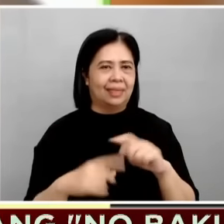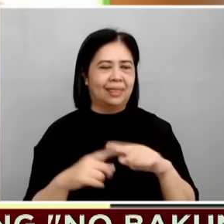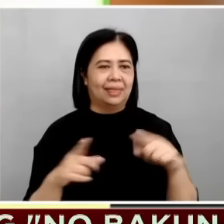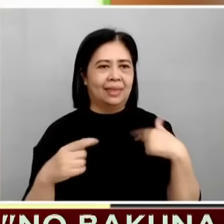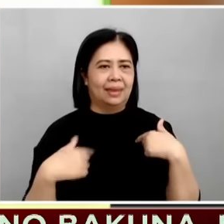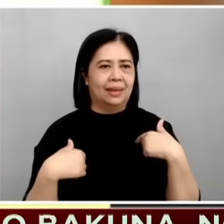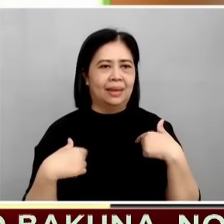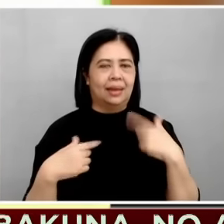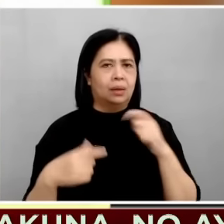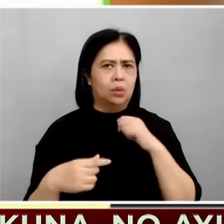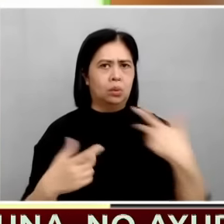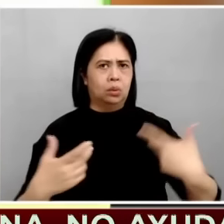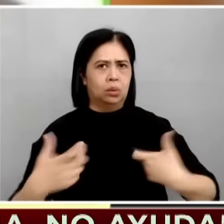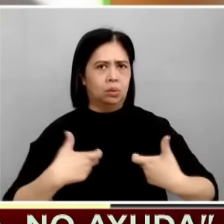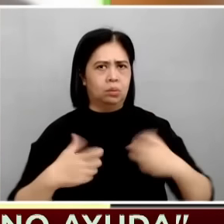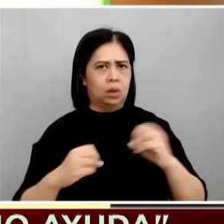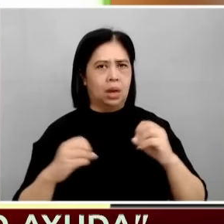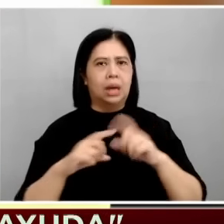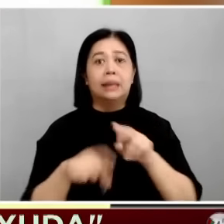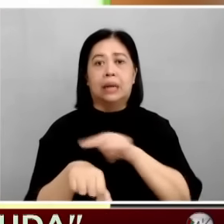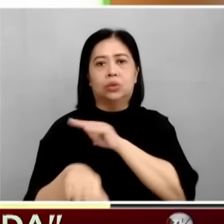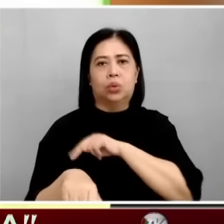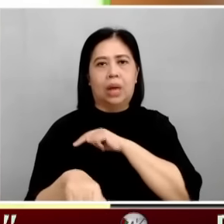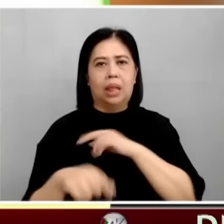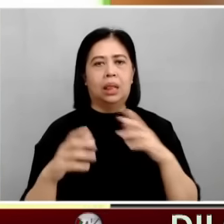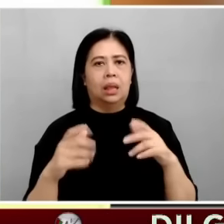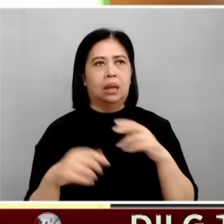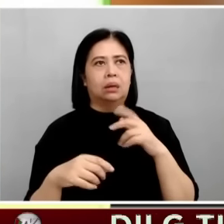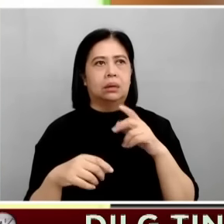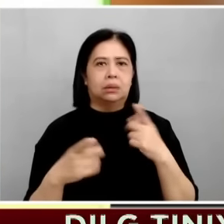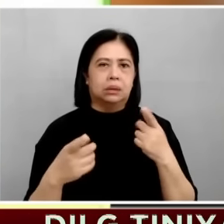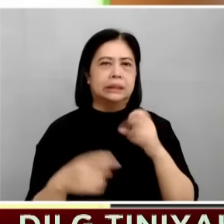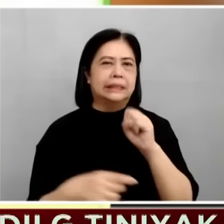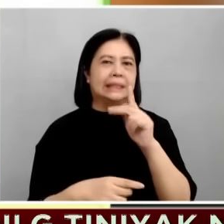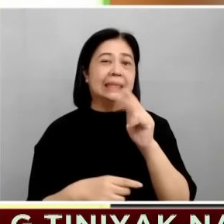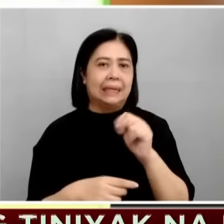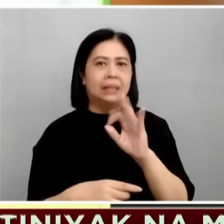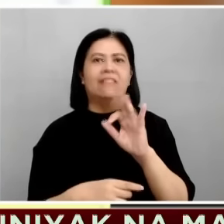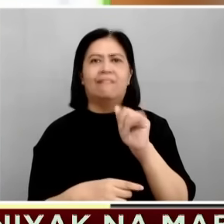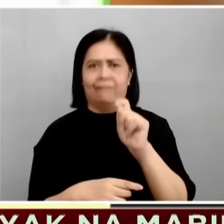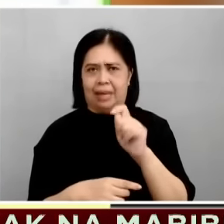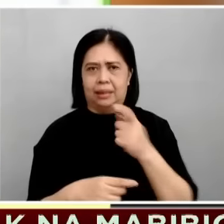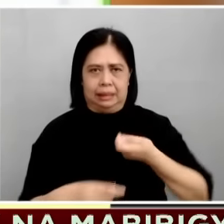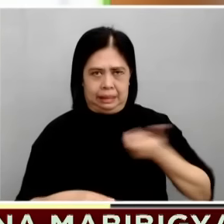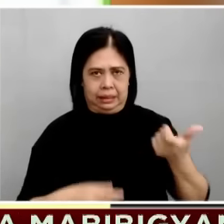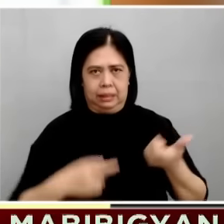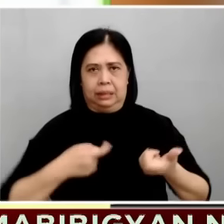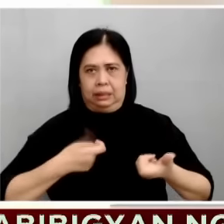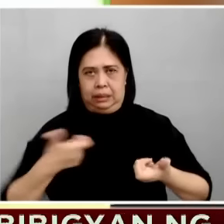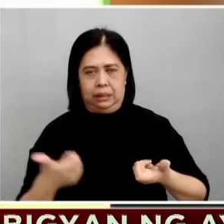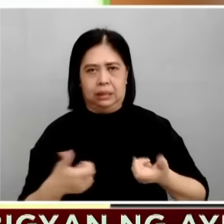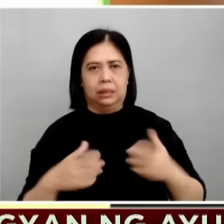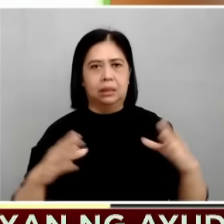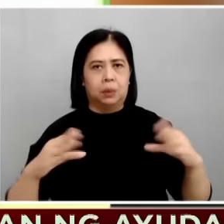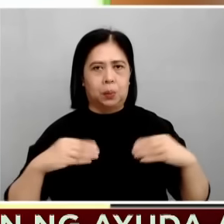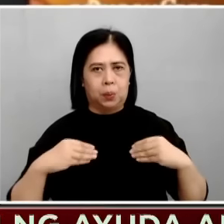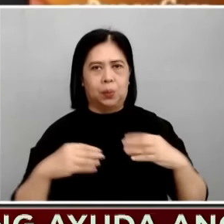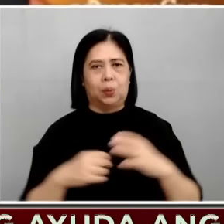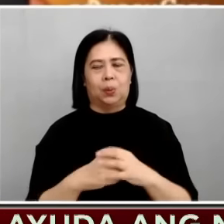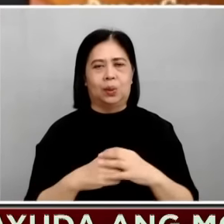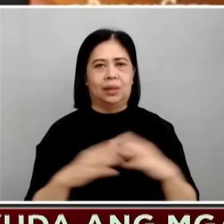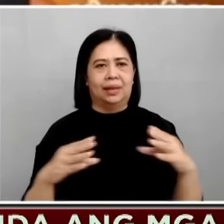have implants. It was all natural, but it all was skin and fat, and so I had it reduced. I said, "Wag na